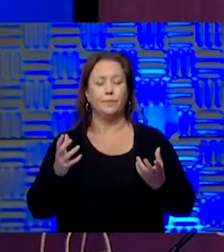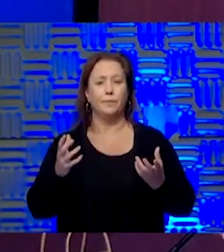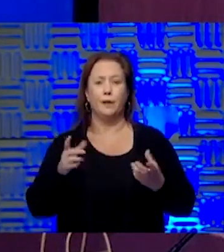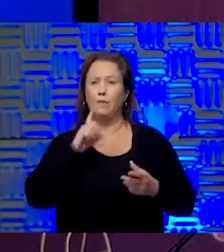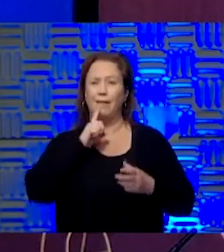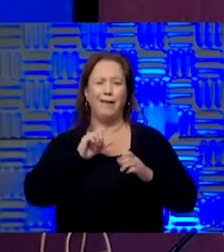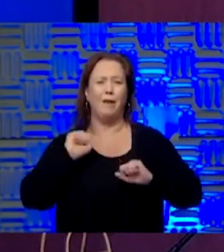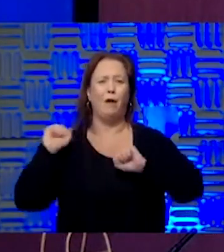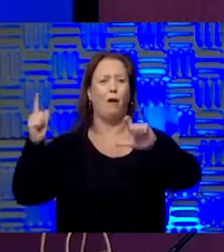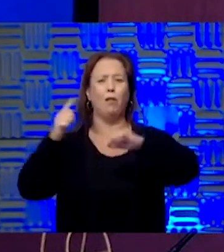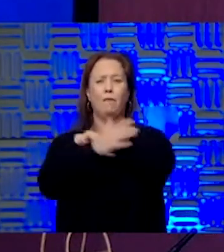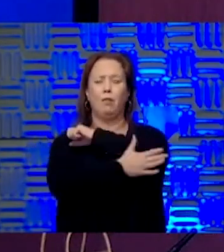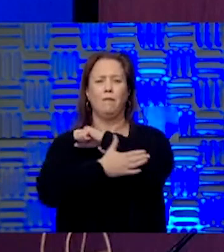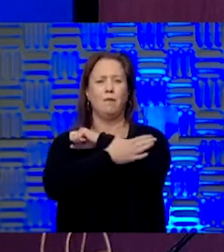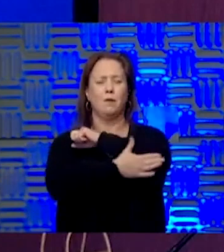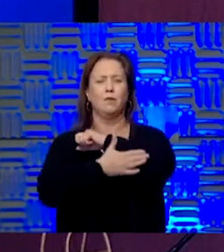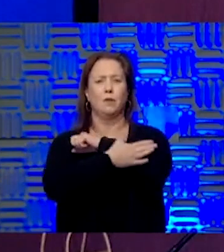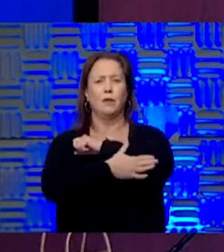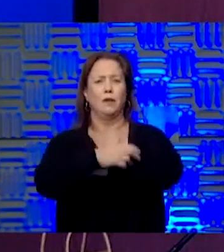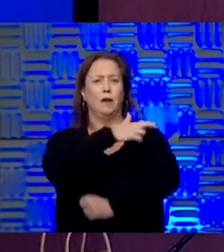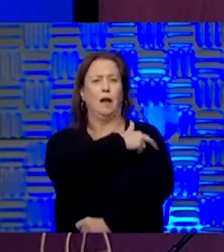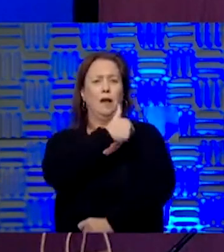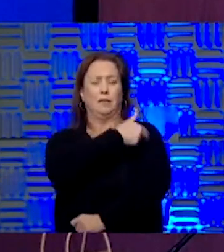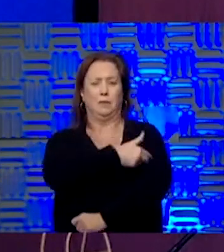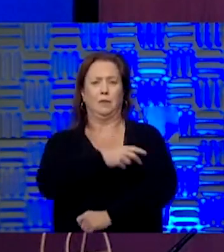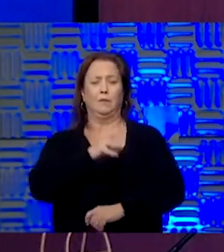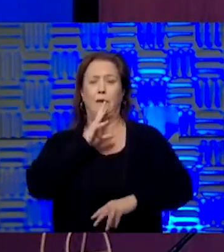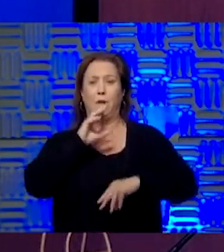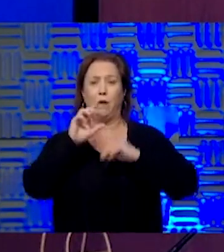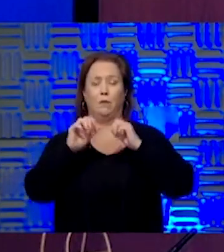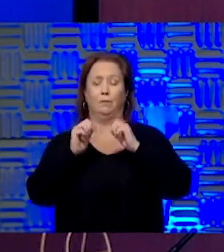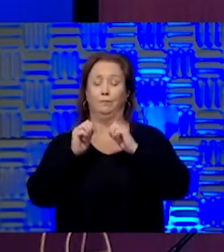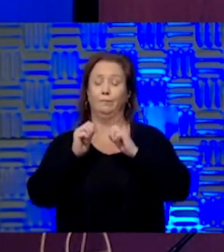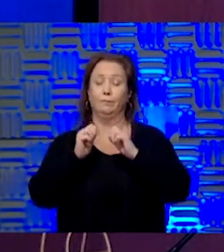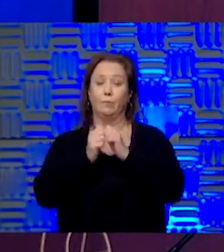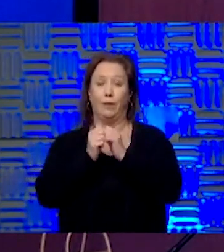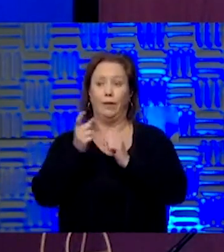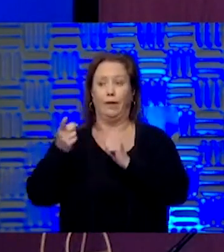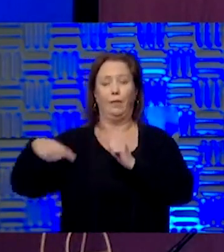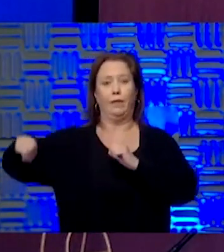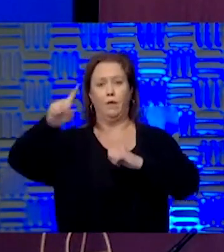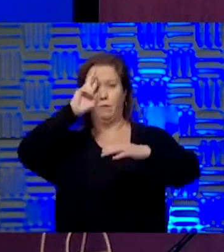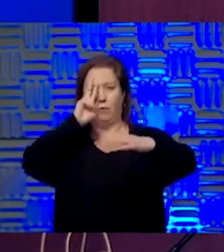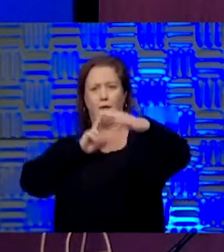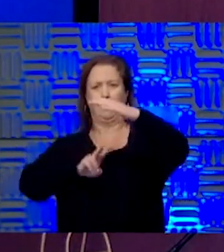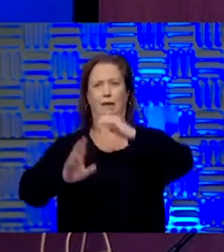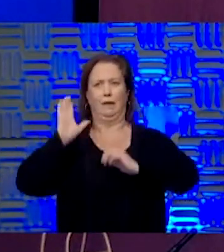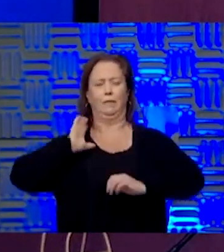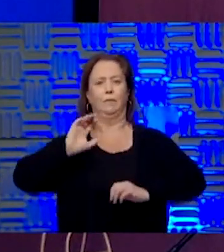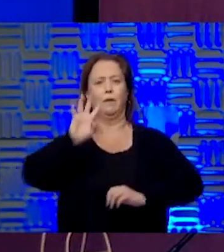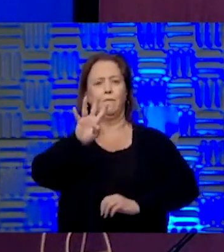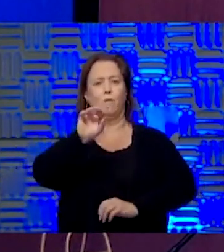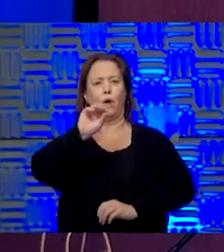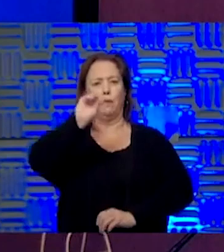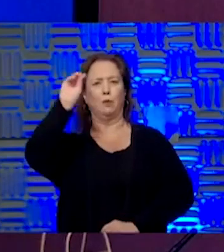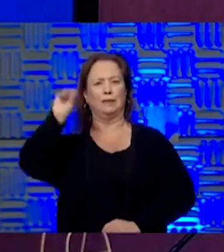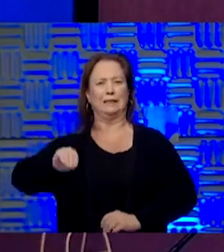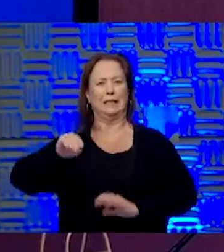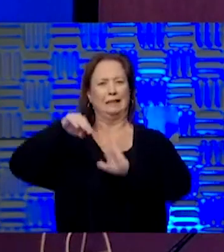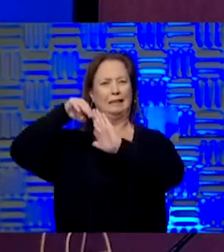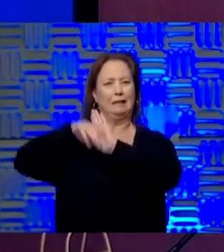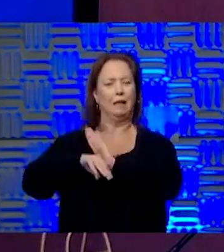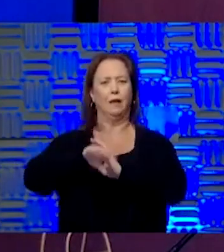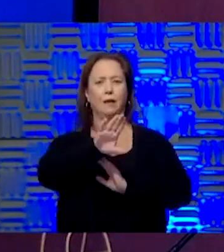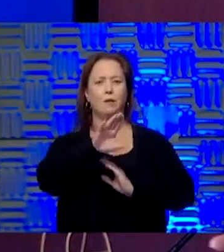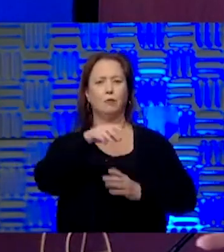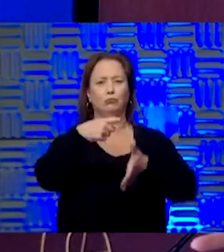Across the country, those that in peer hospitals that we talked to, they were predicting early on about a 40% decline in gross